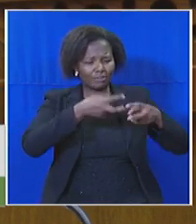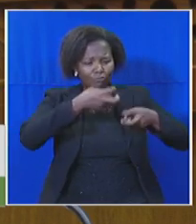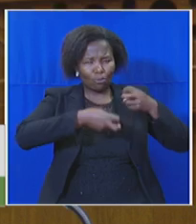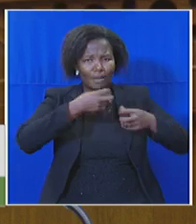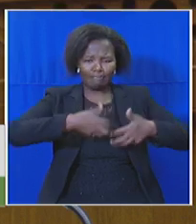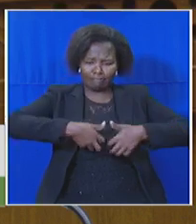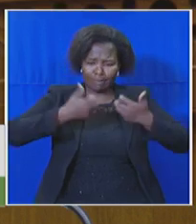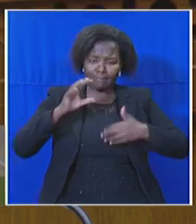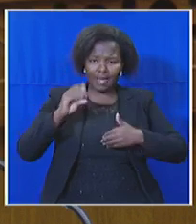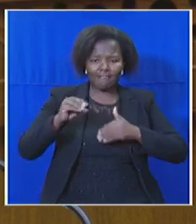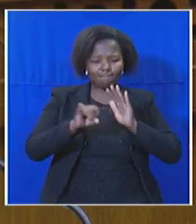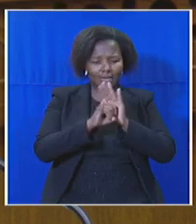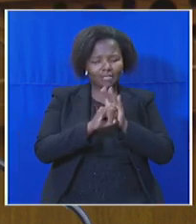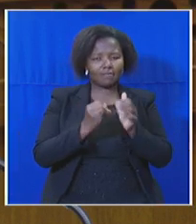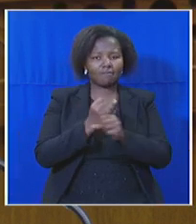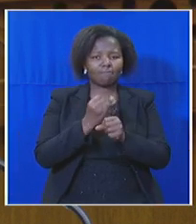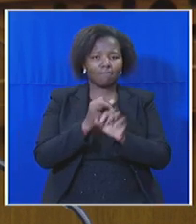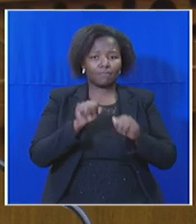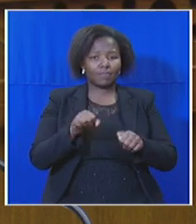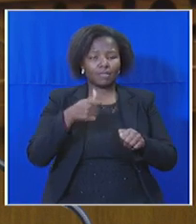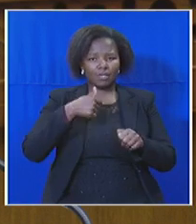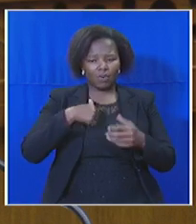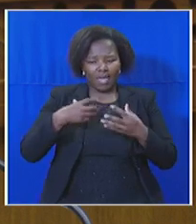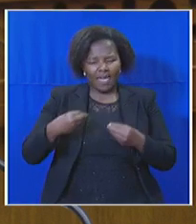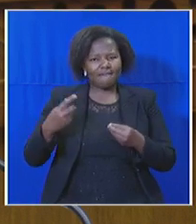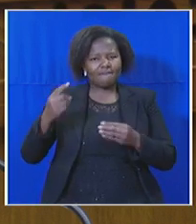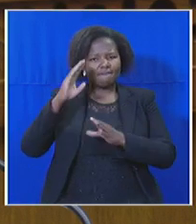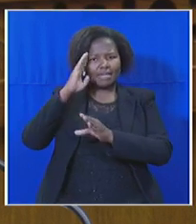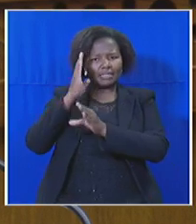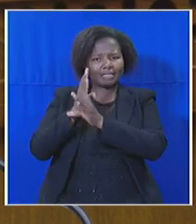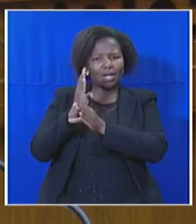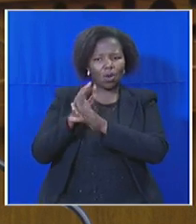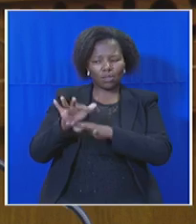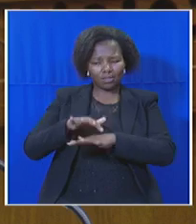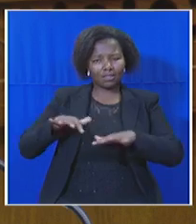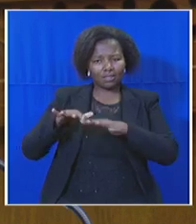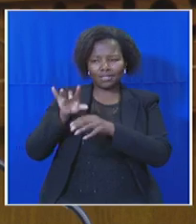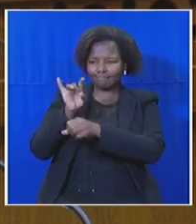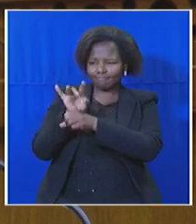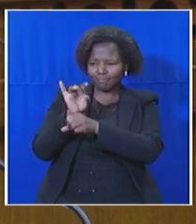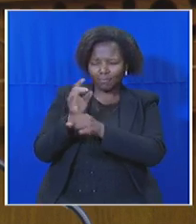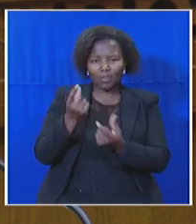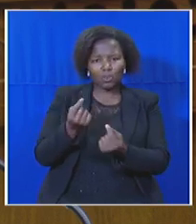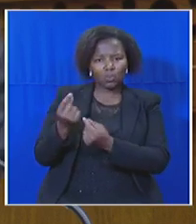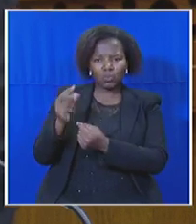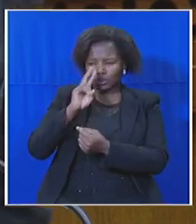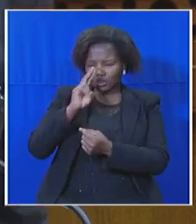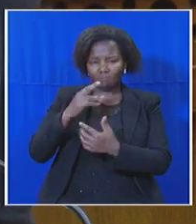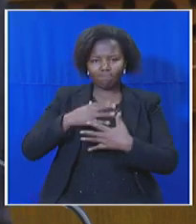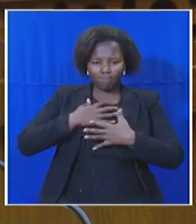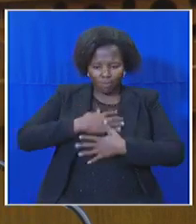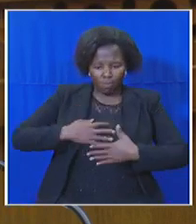shall make optimal use of the employee health and wellness programs to strengthen psychological and emotional